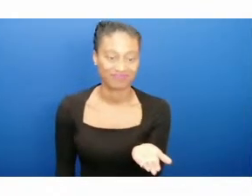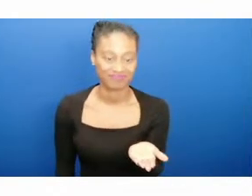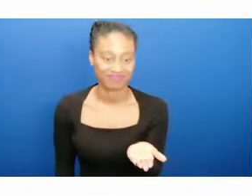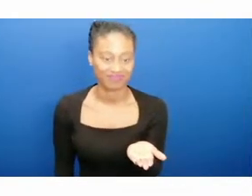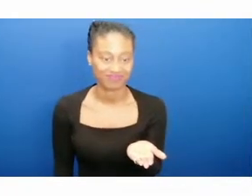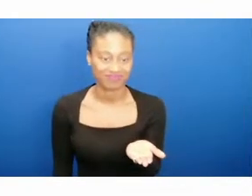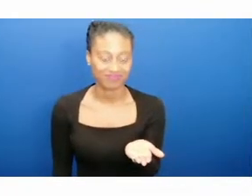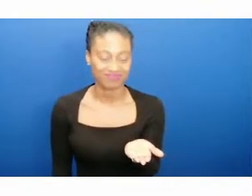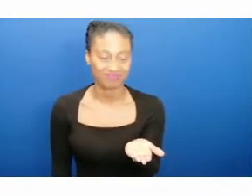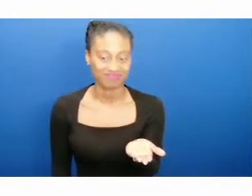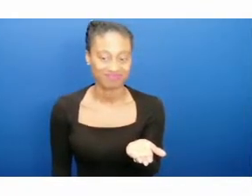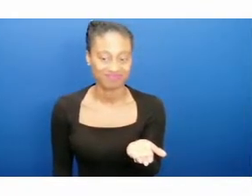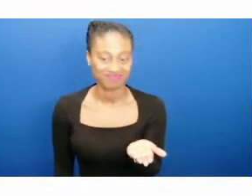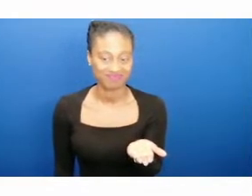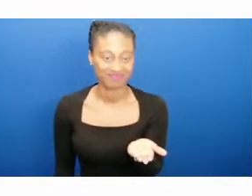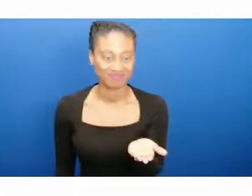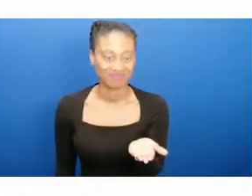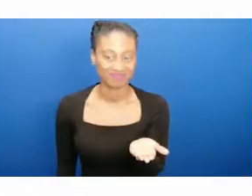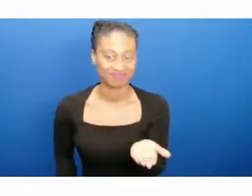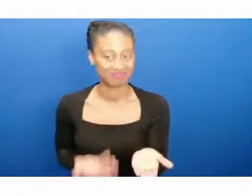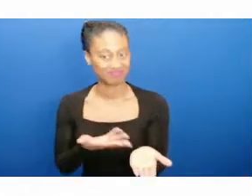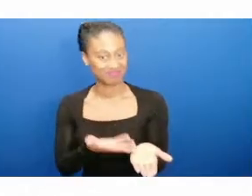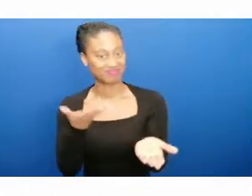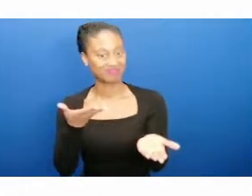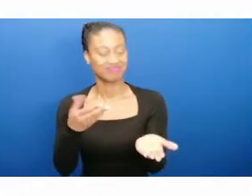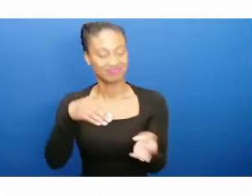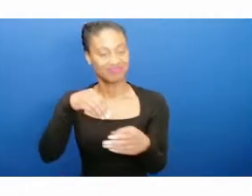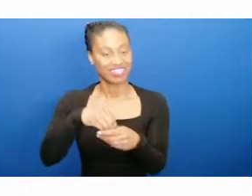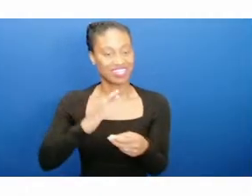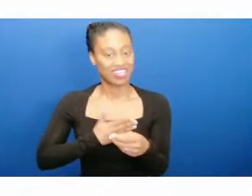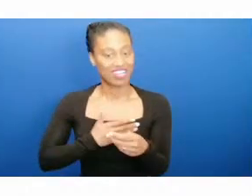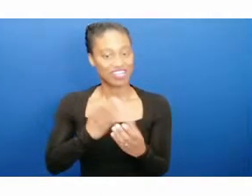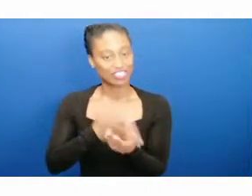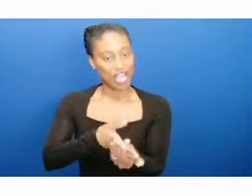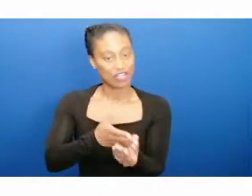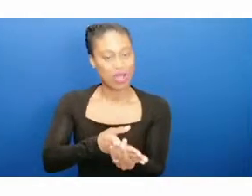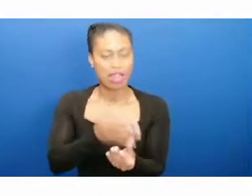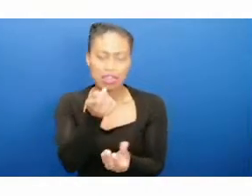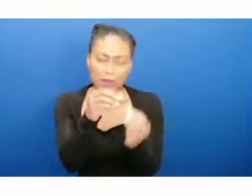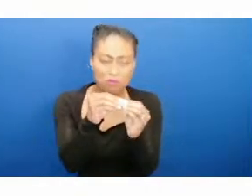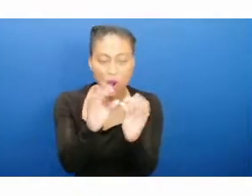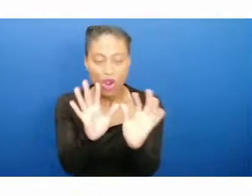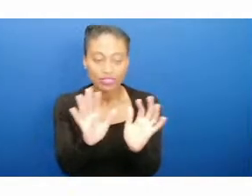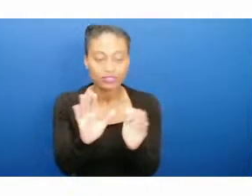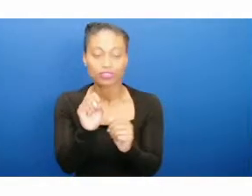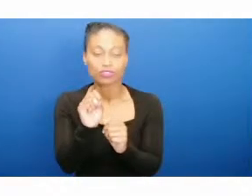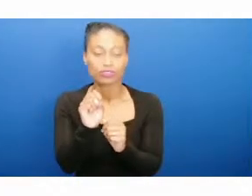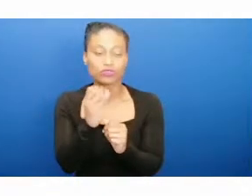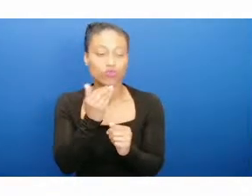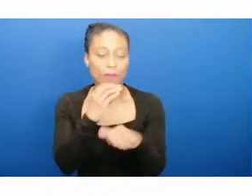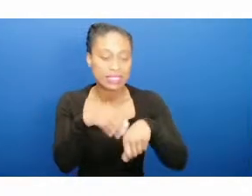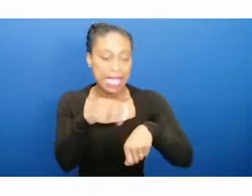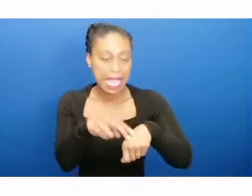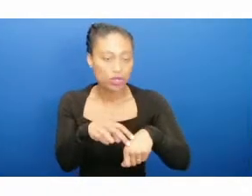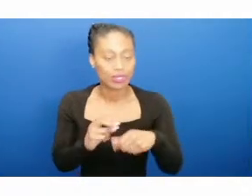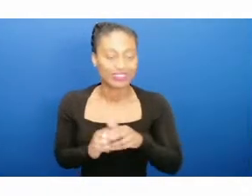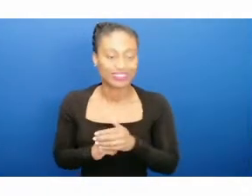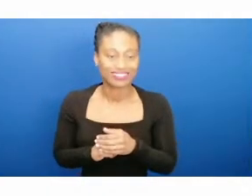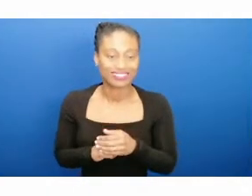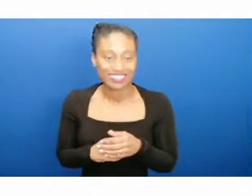into our taco. Let me get a little bit more sweet potato in there. It's nice to